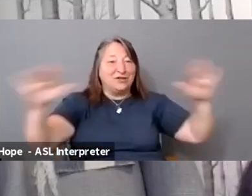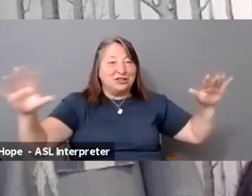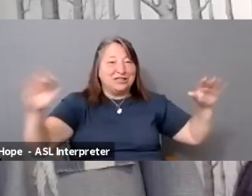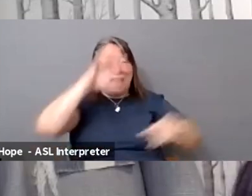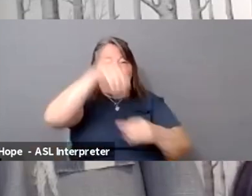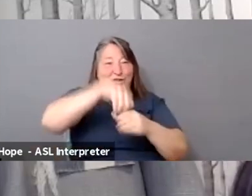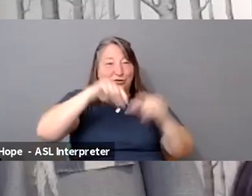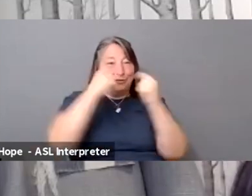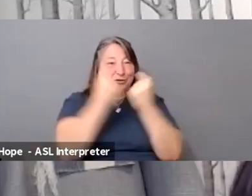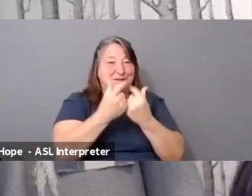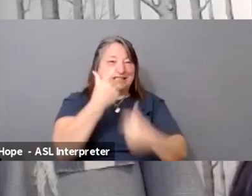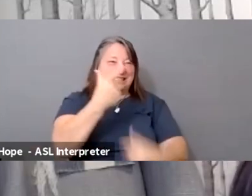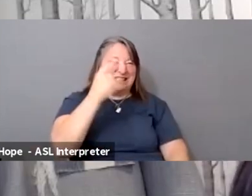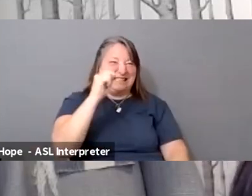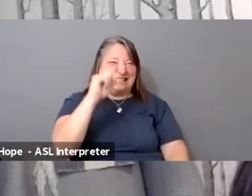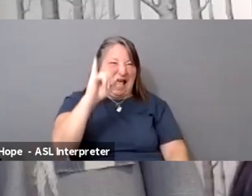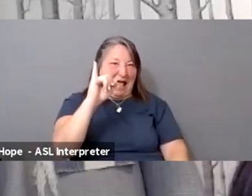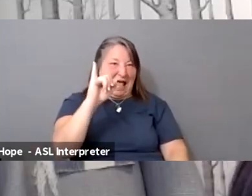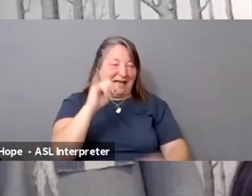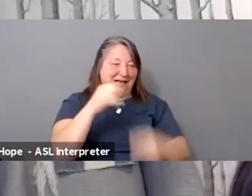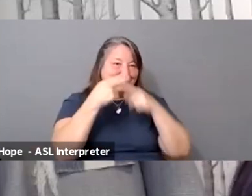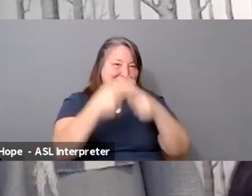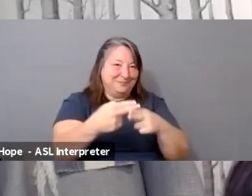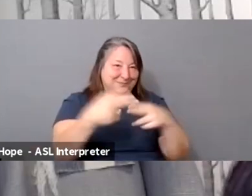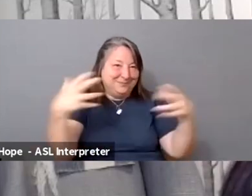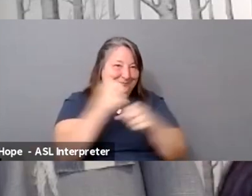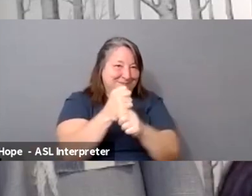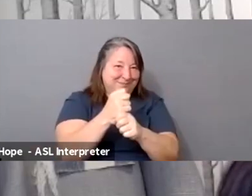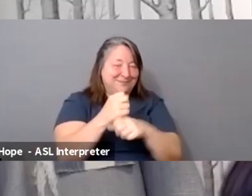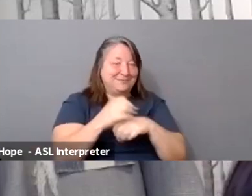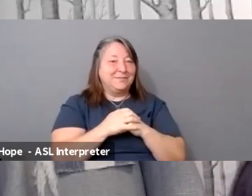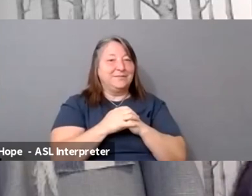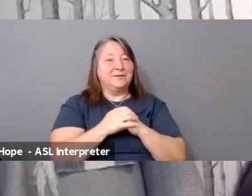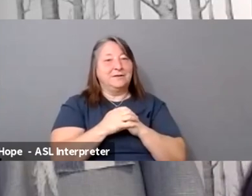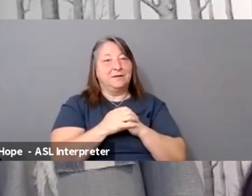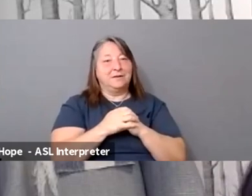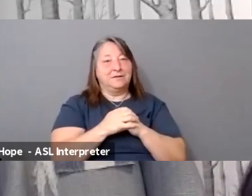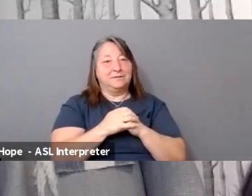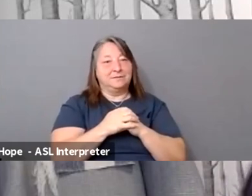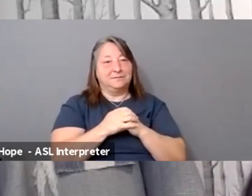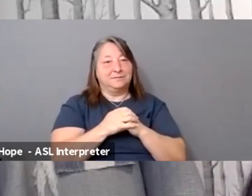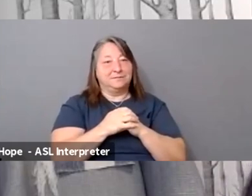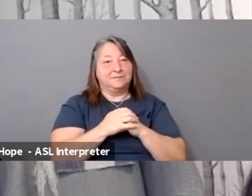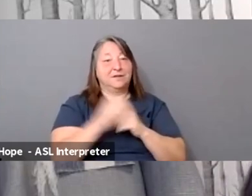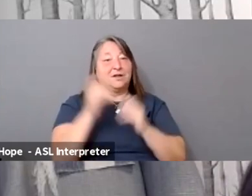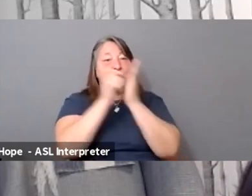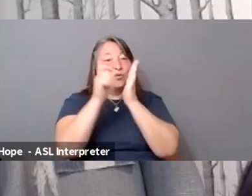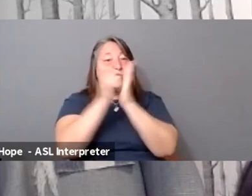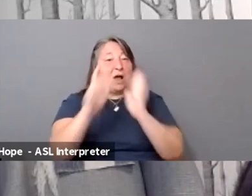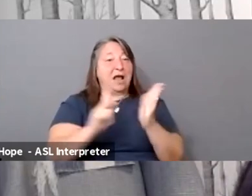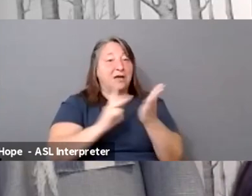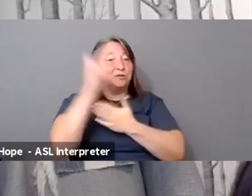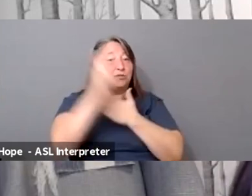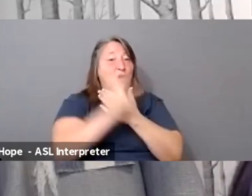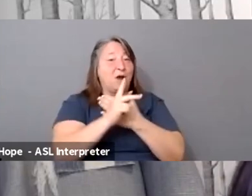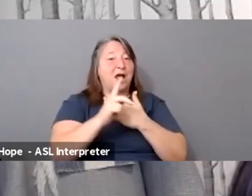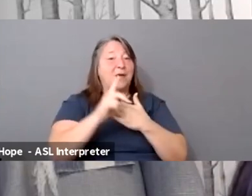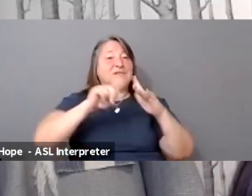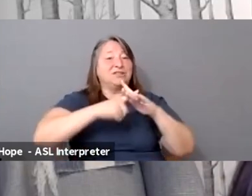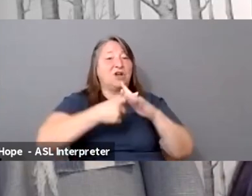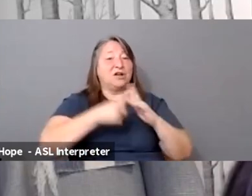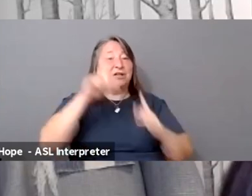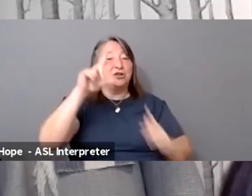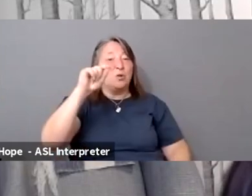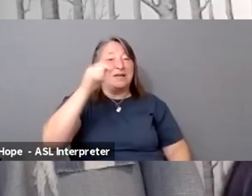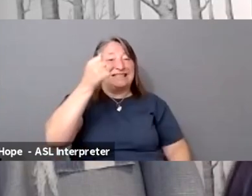called GTDI to be for short, which is what we call them internally. So the Writers Program was started in 2017 by